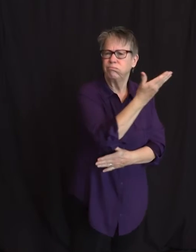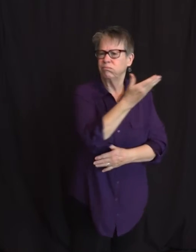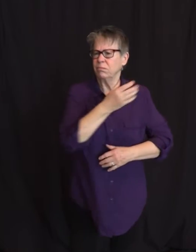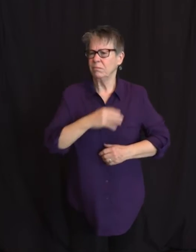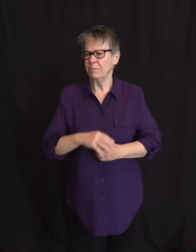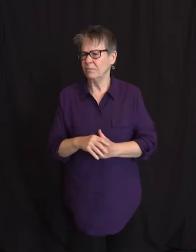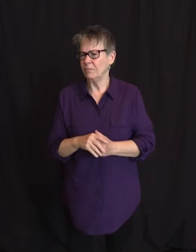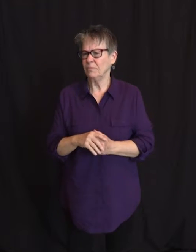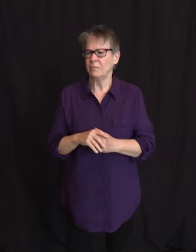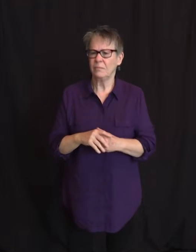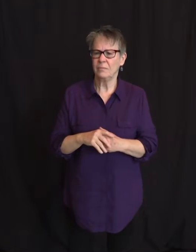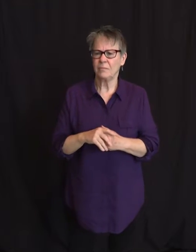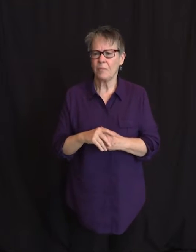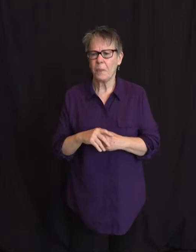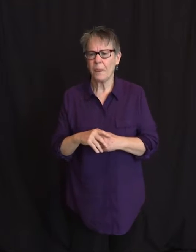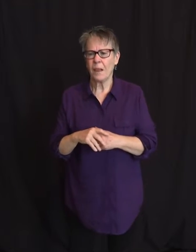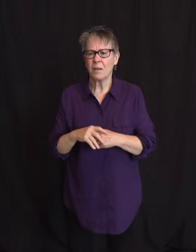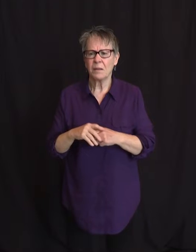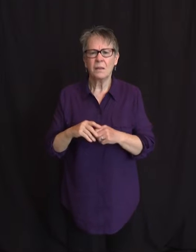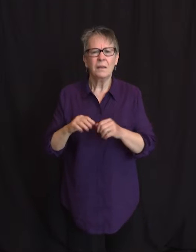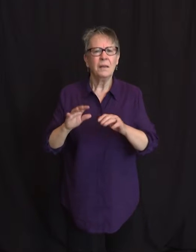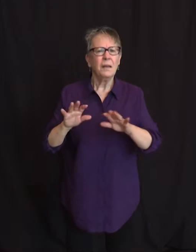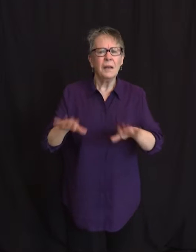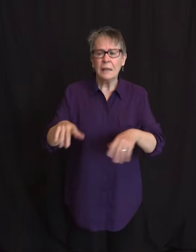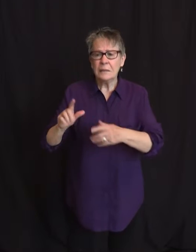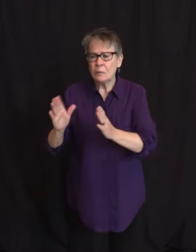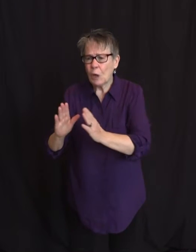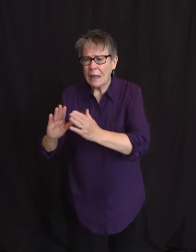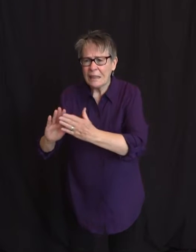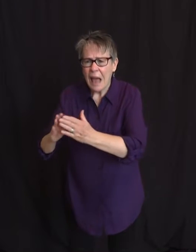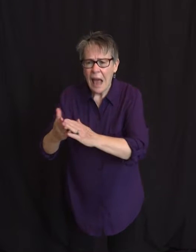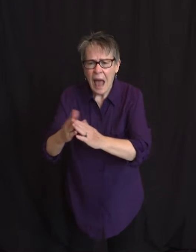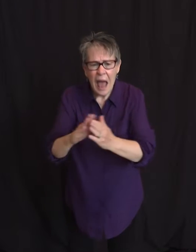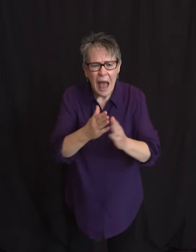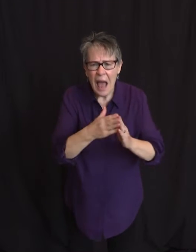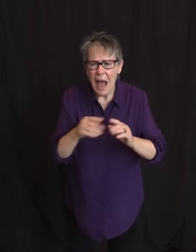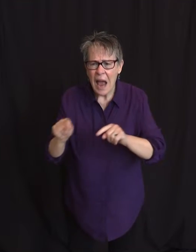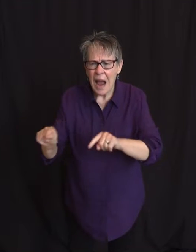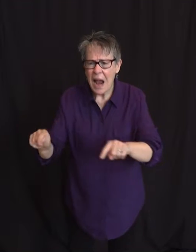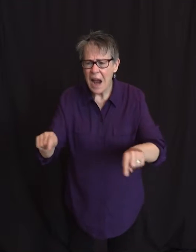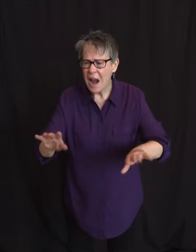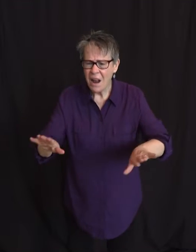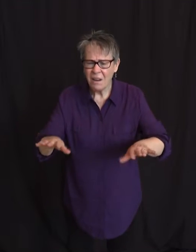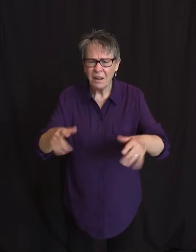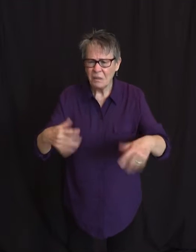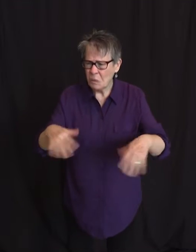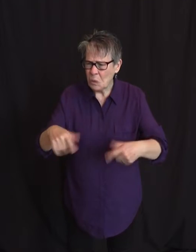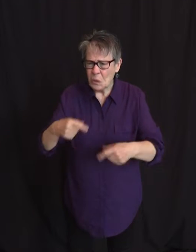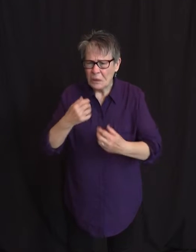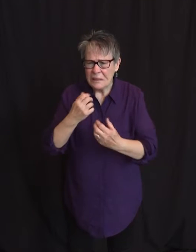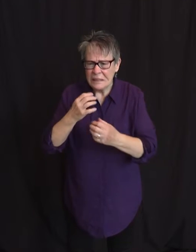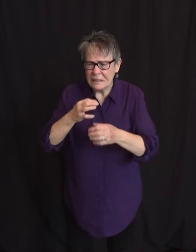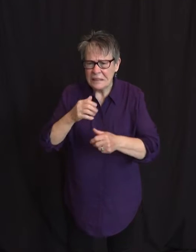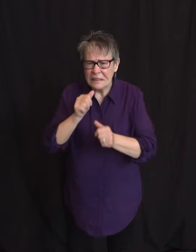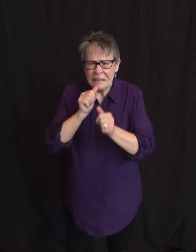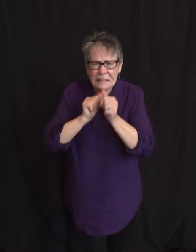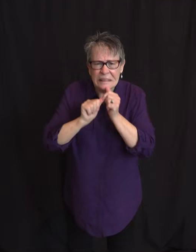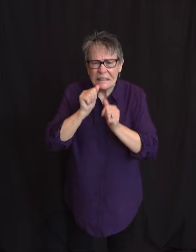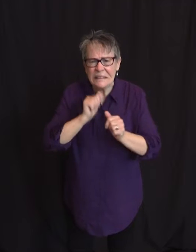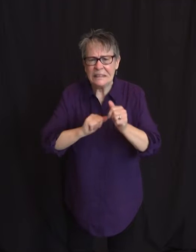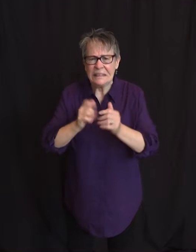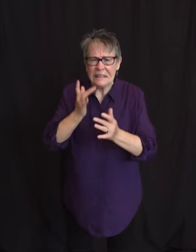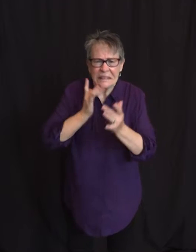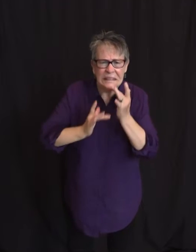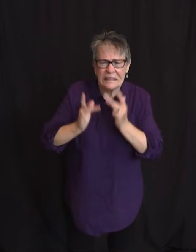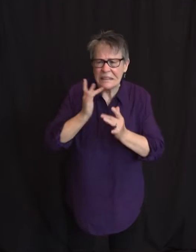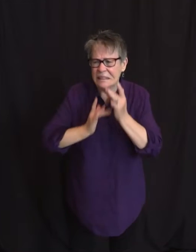partisan back home. It has been made partisan for reasons that are mysterious to me by a few people in Washington, D.C. That is what we will have